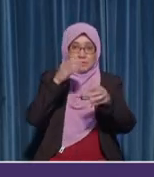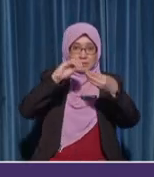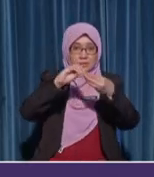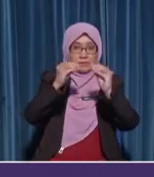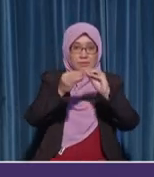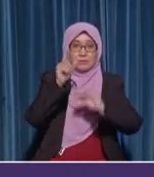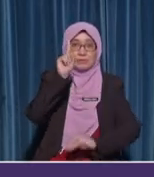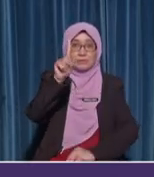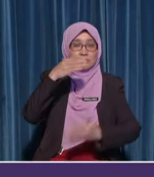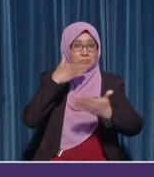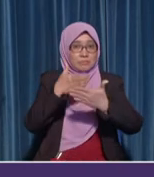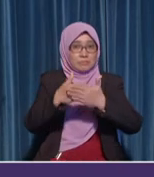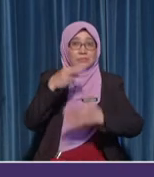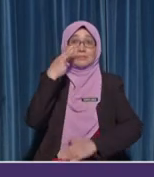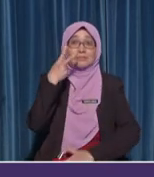number 12.